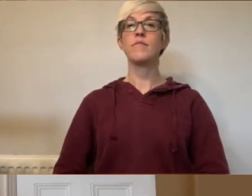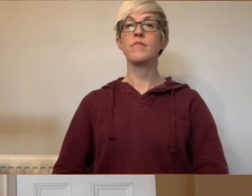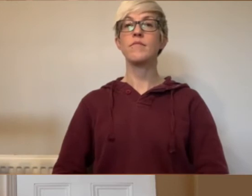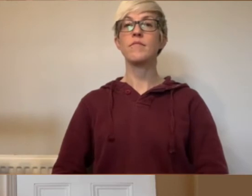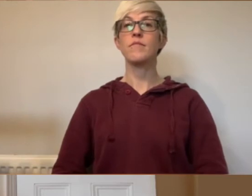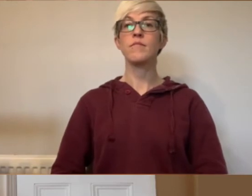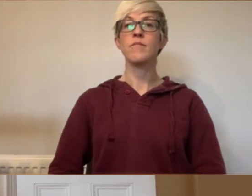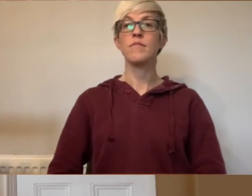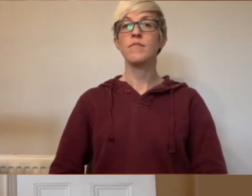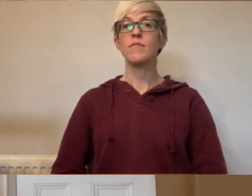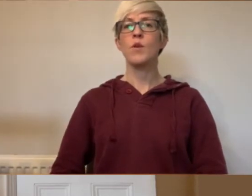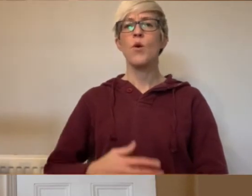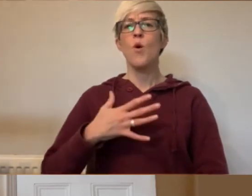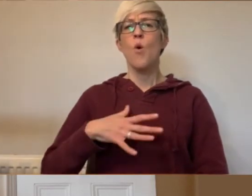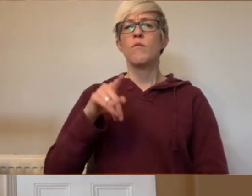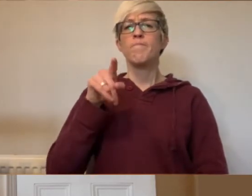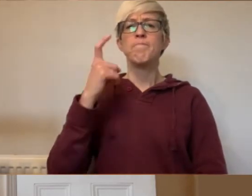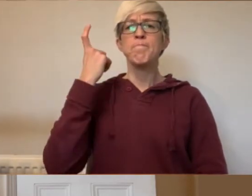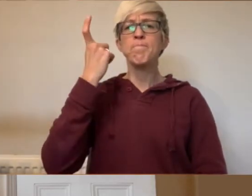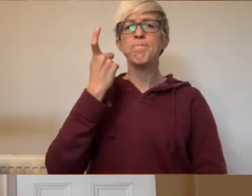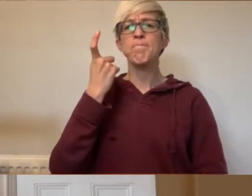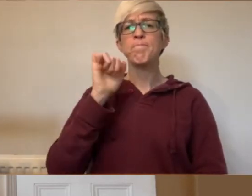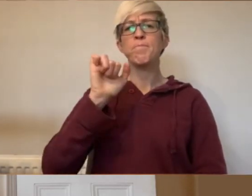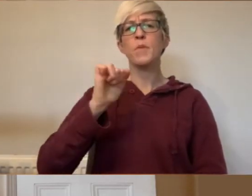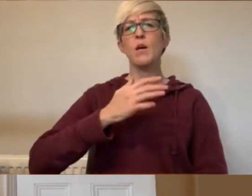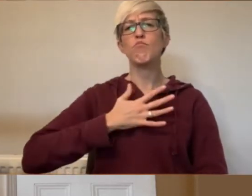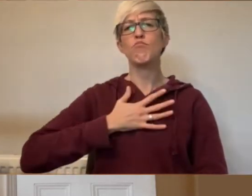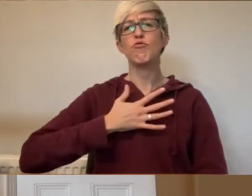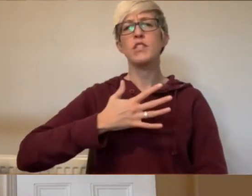Just start to think about your breath.